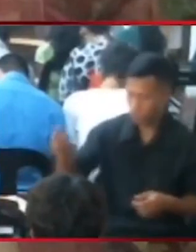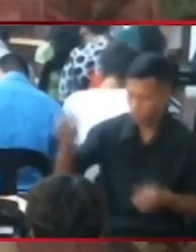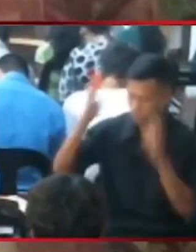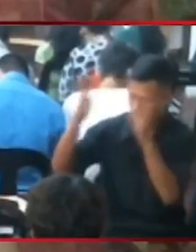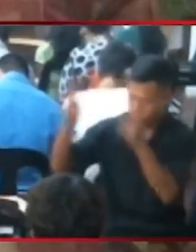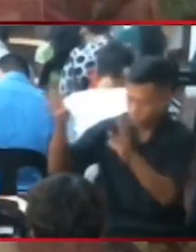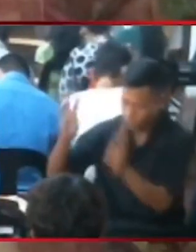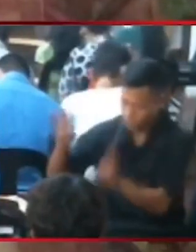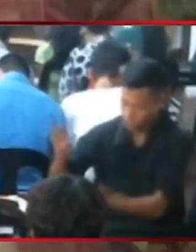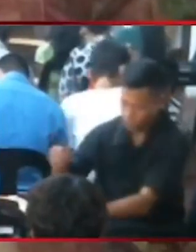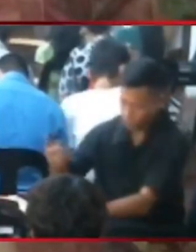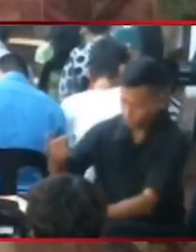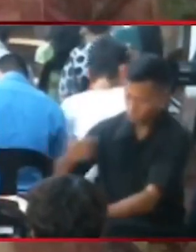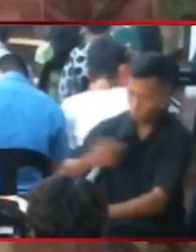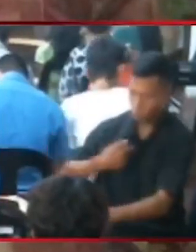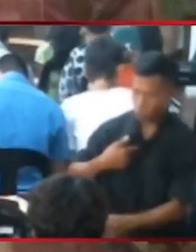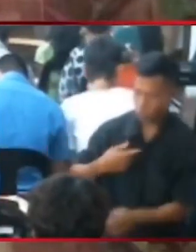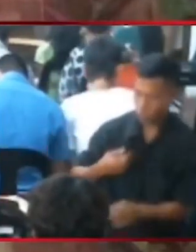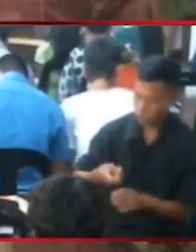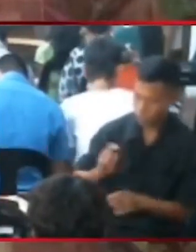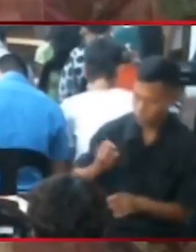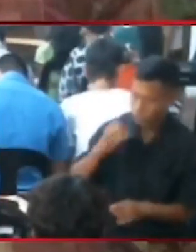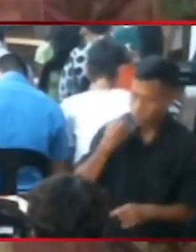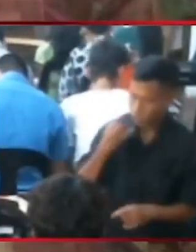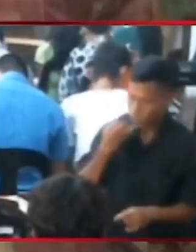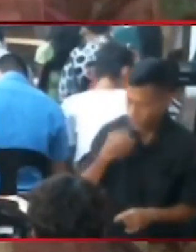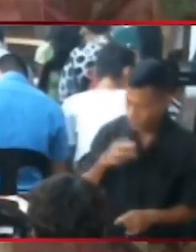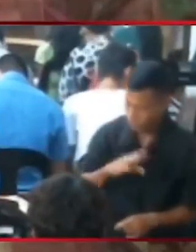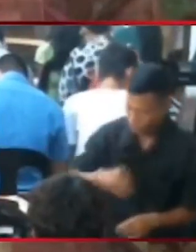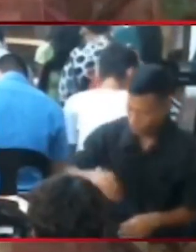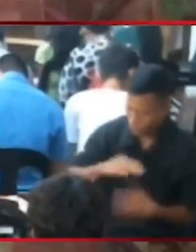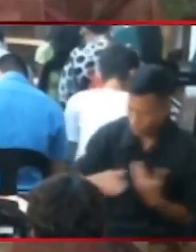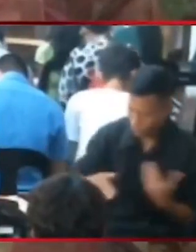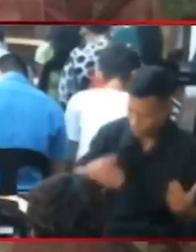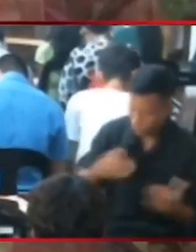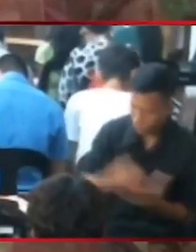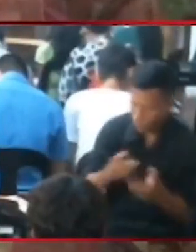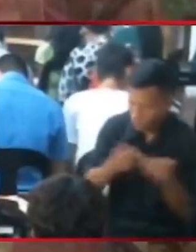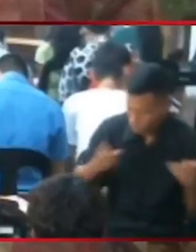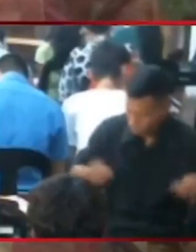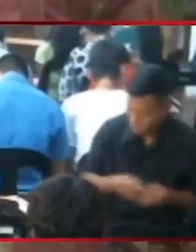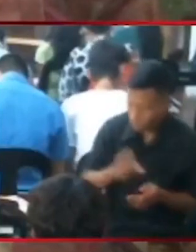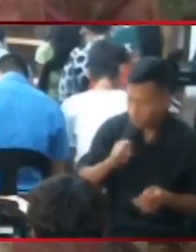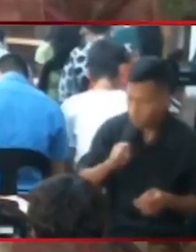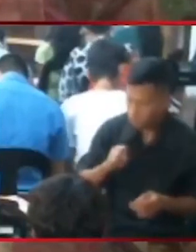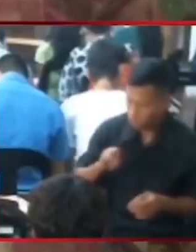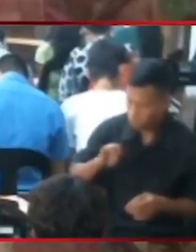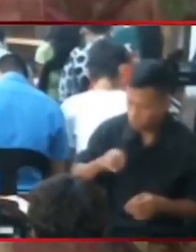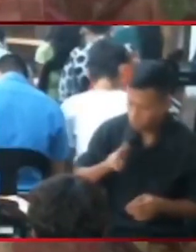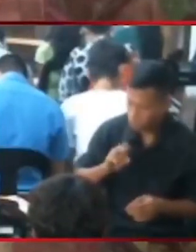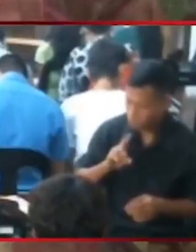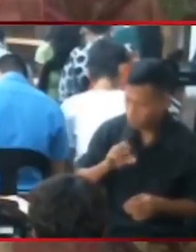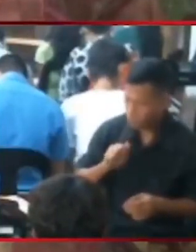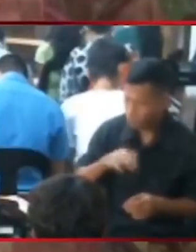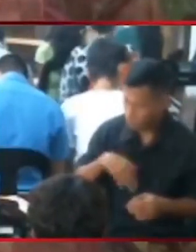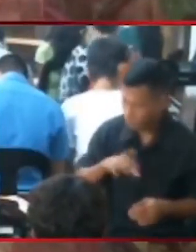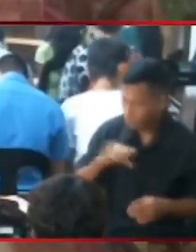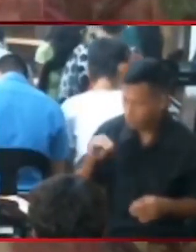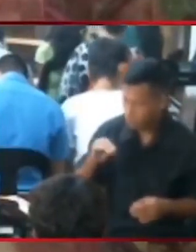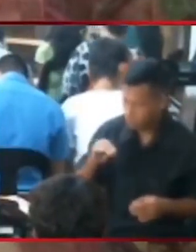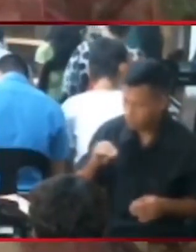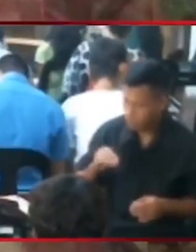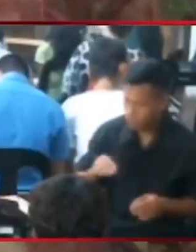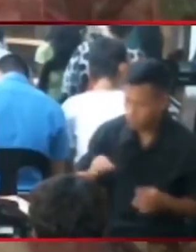witnesses unto me in both in Jerusalem and in all Judea and in Samaria and unto